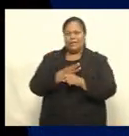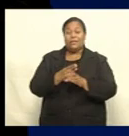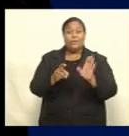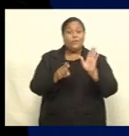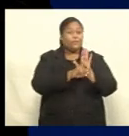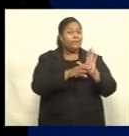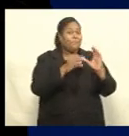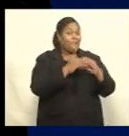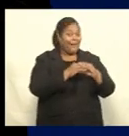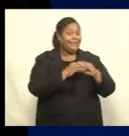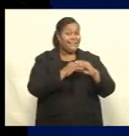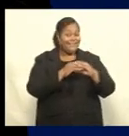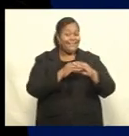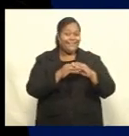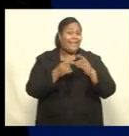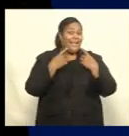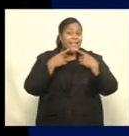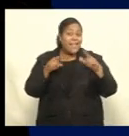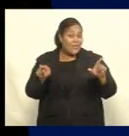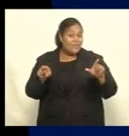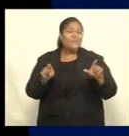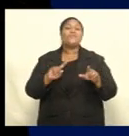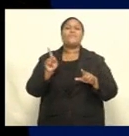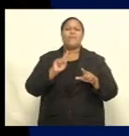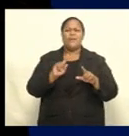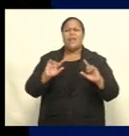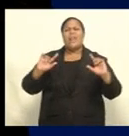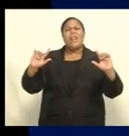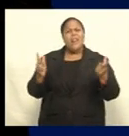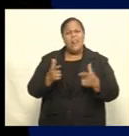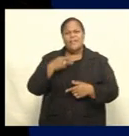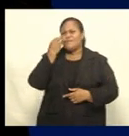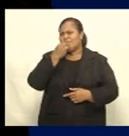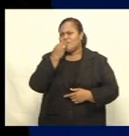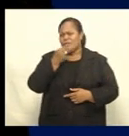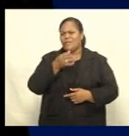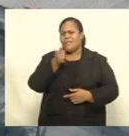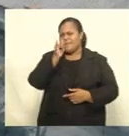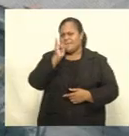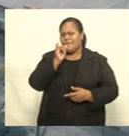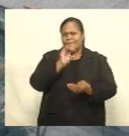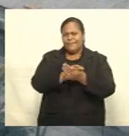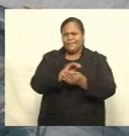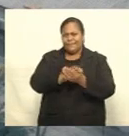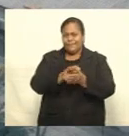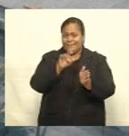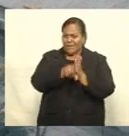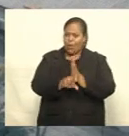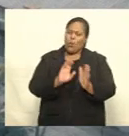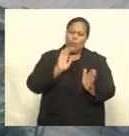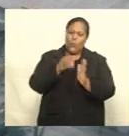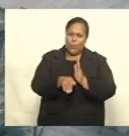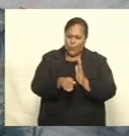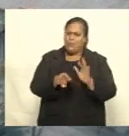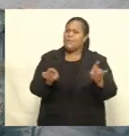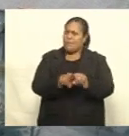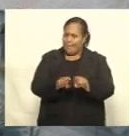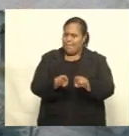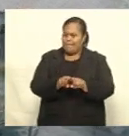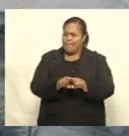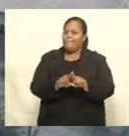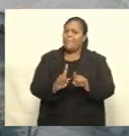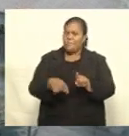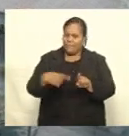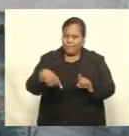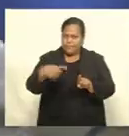statement says this is underlined by lower food, alcohol and Yangona prices. Governor Arif Ali says in the near term